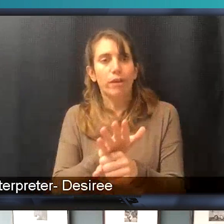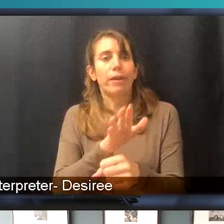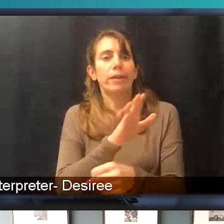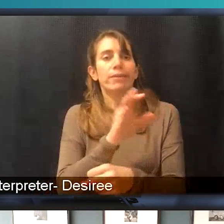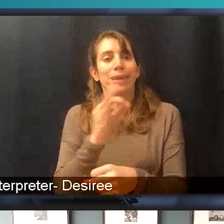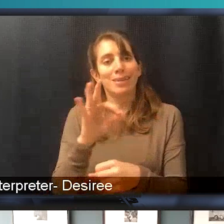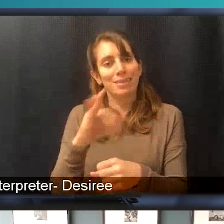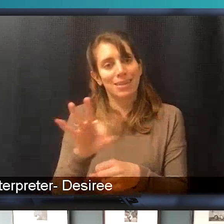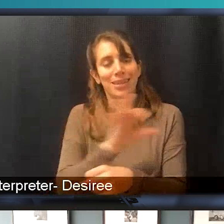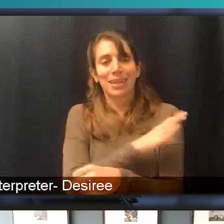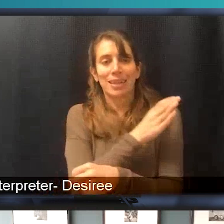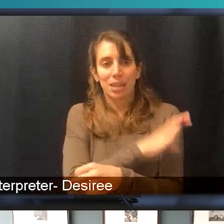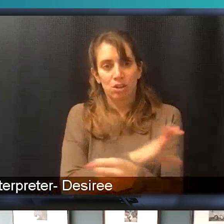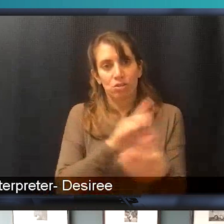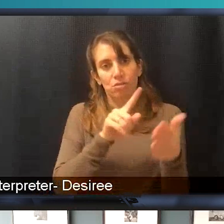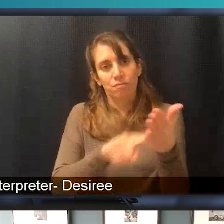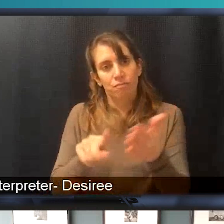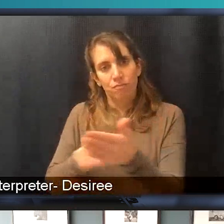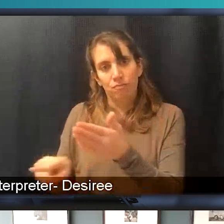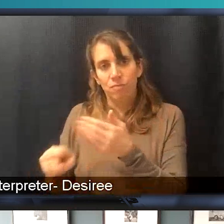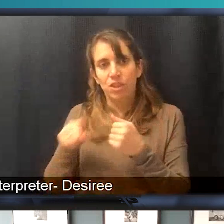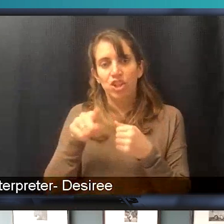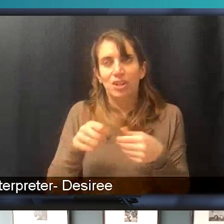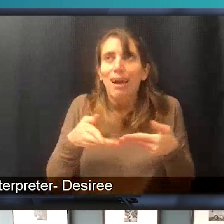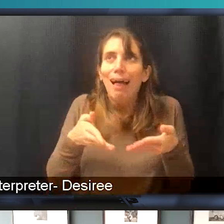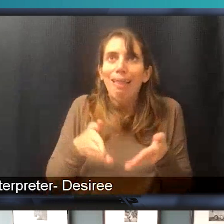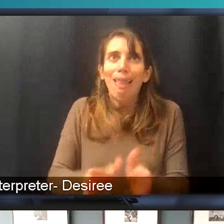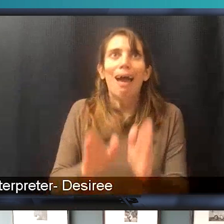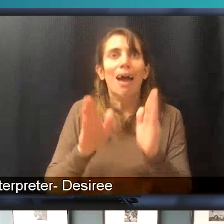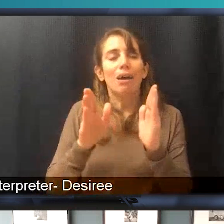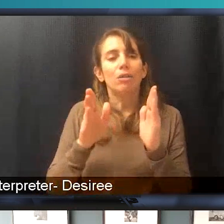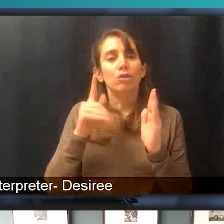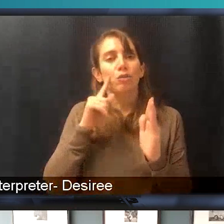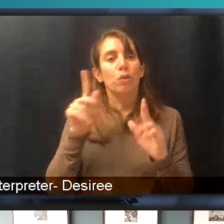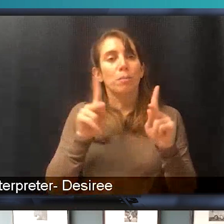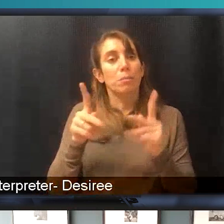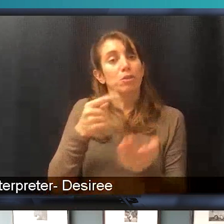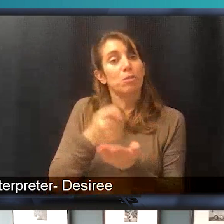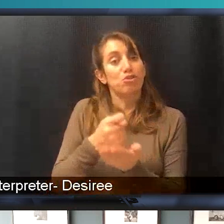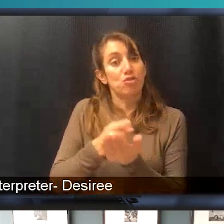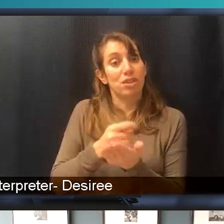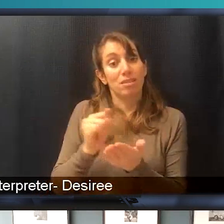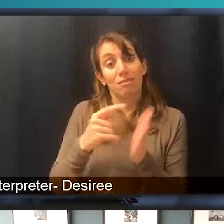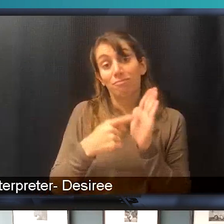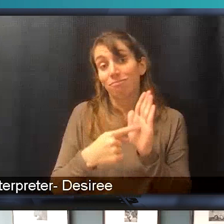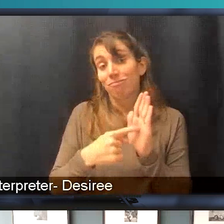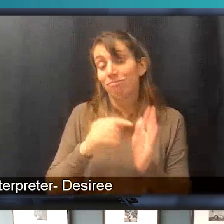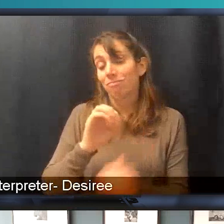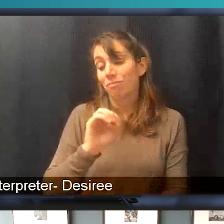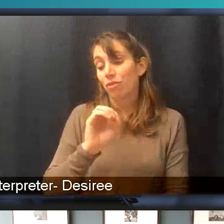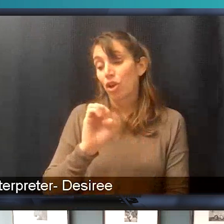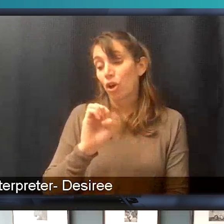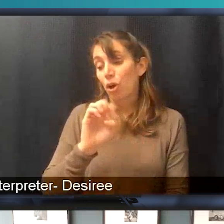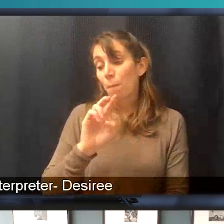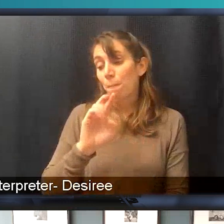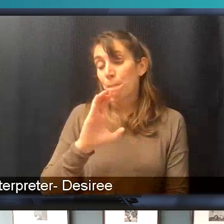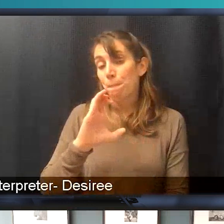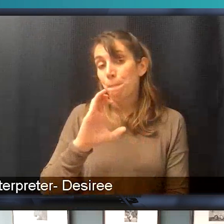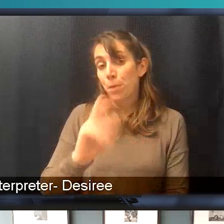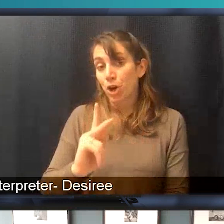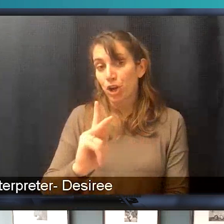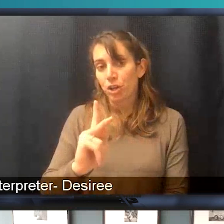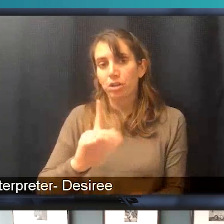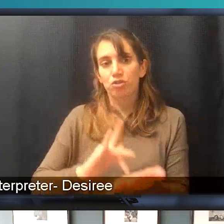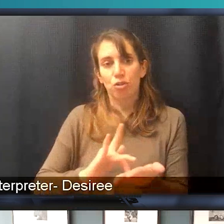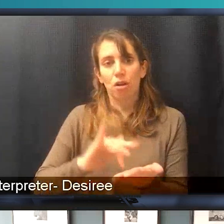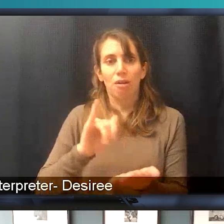treat COVID-19 early in the course of infection. For example, the Merck drug that actually is a drug that treats the virus was something that Rachel